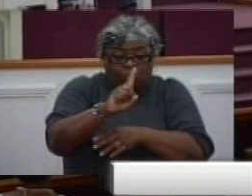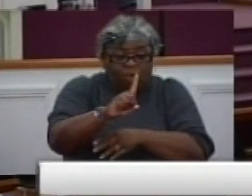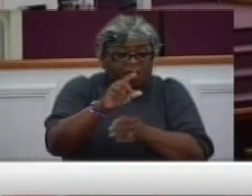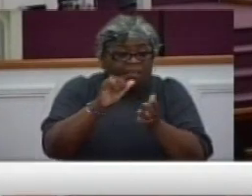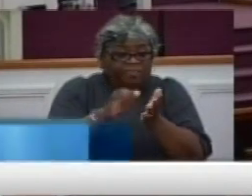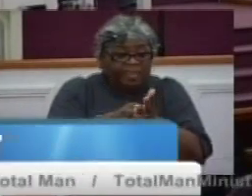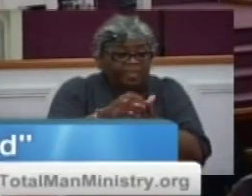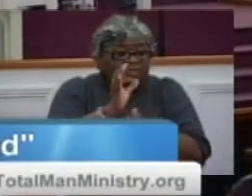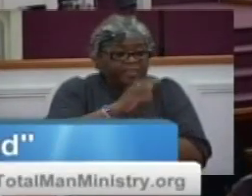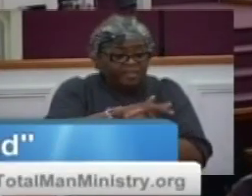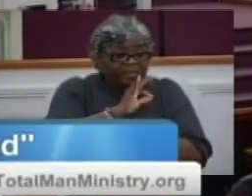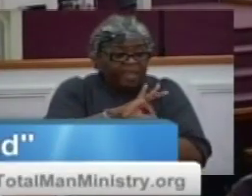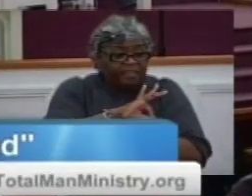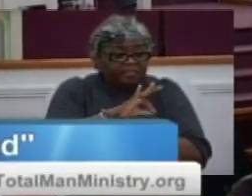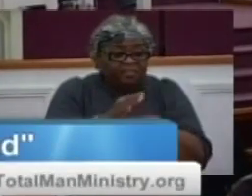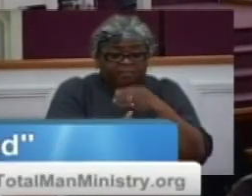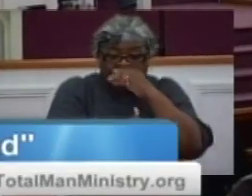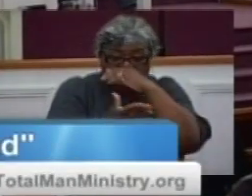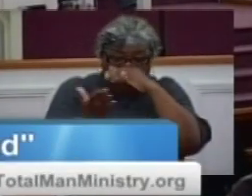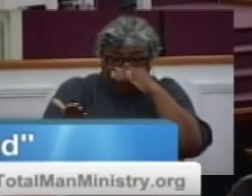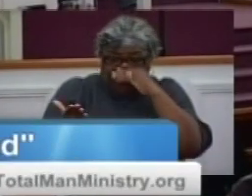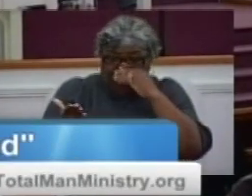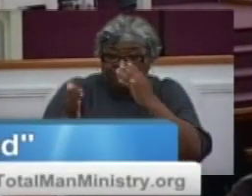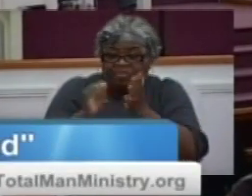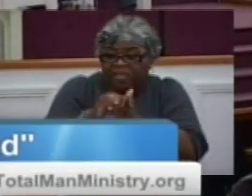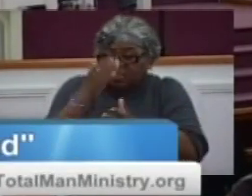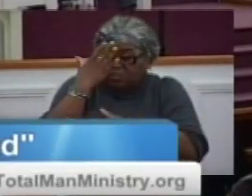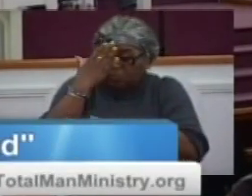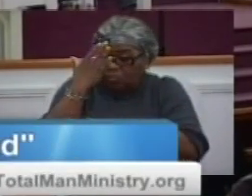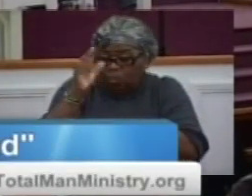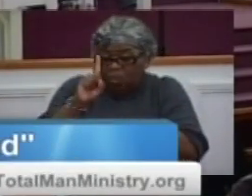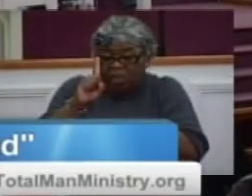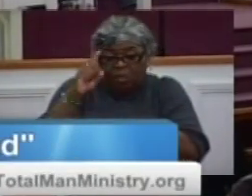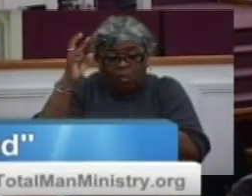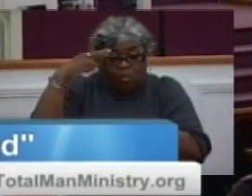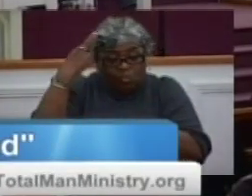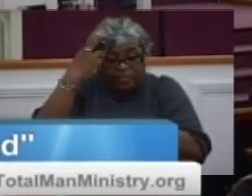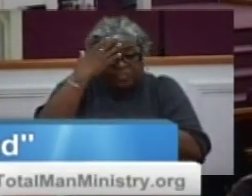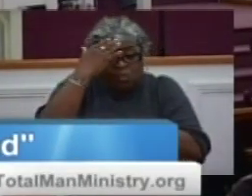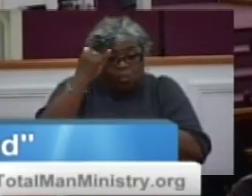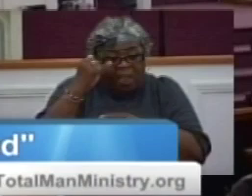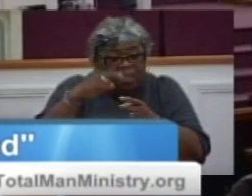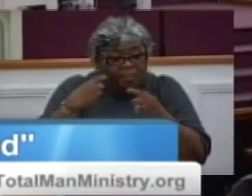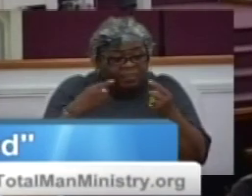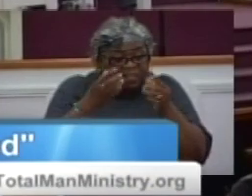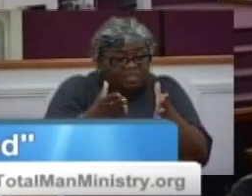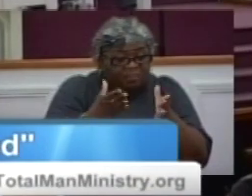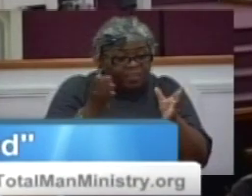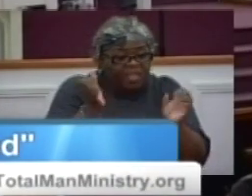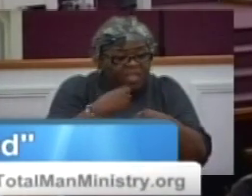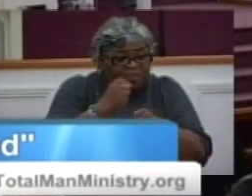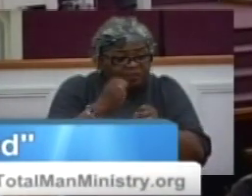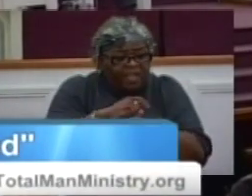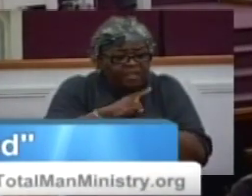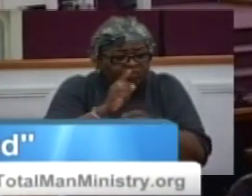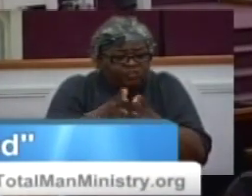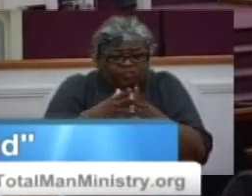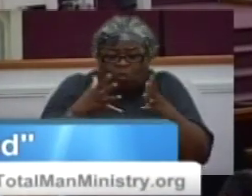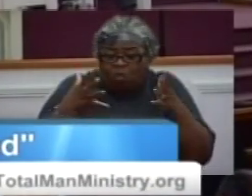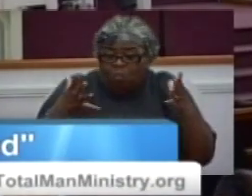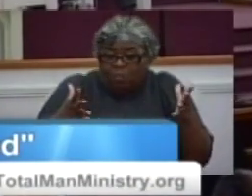who elected you. That's one reason why the enemy fights you so